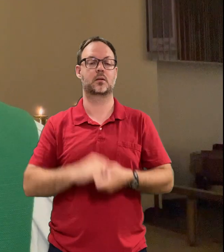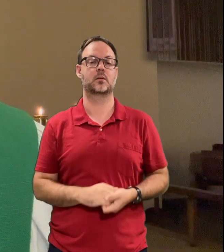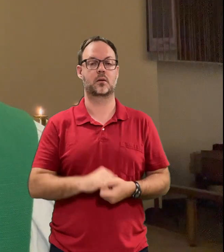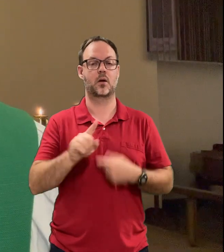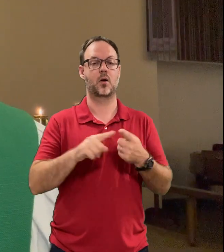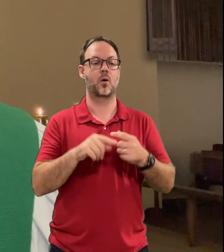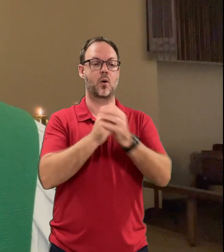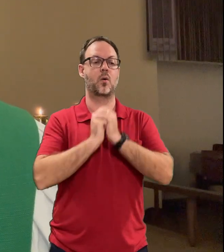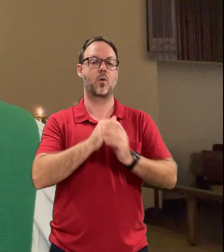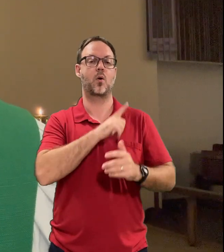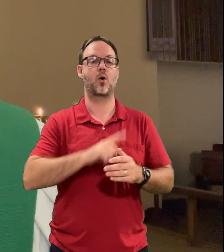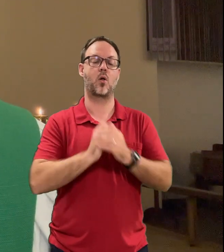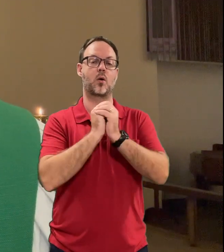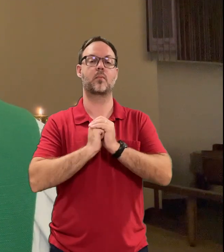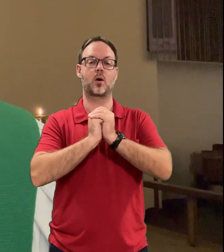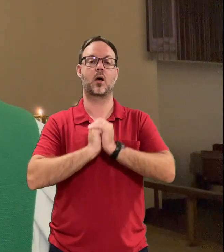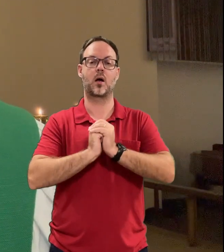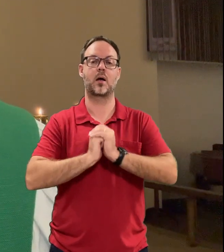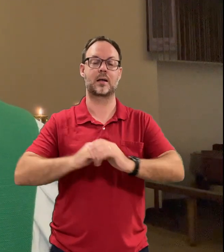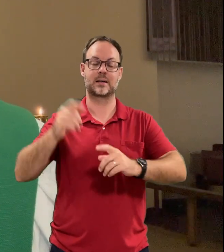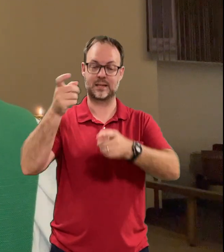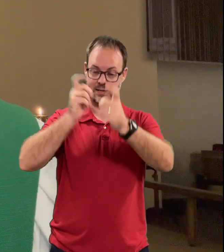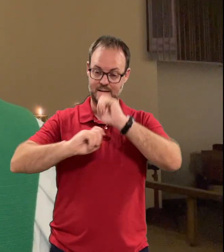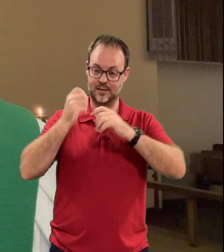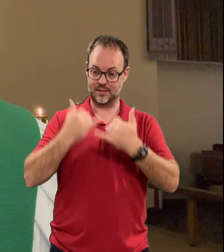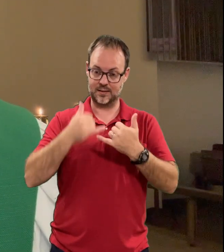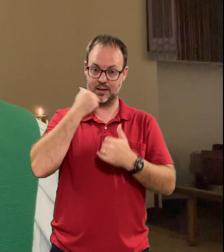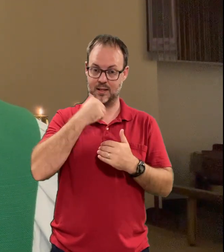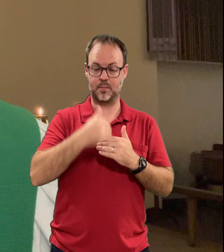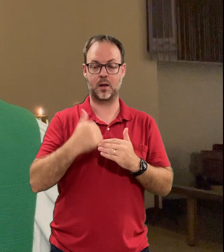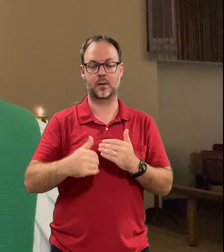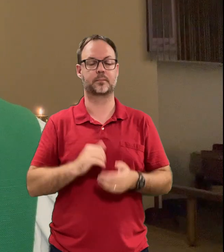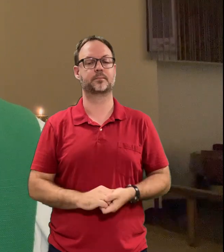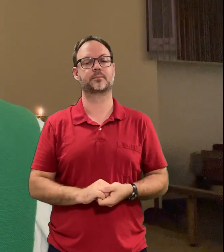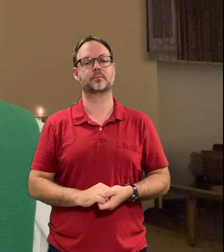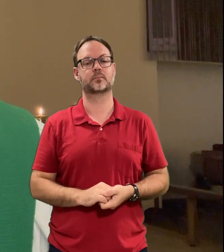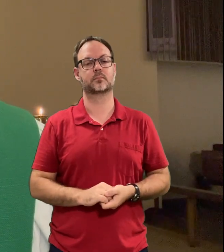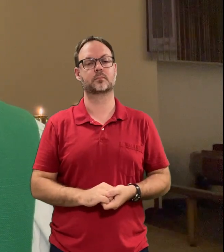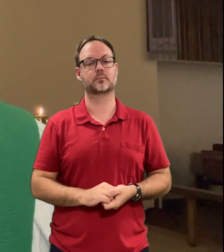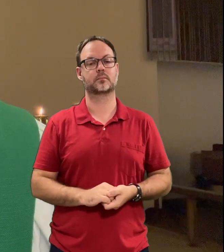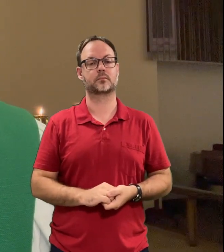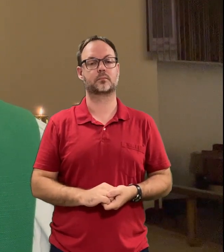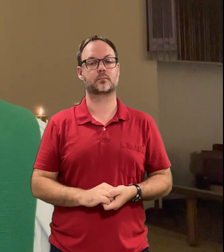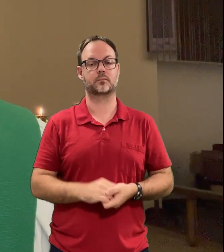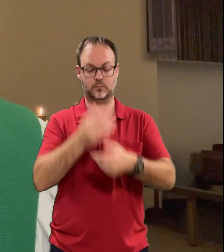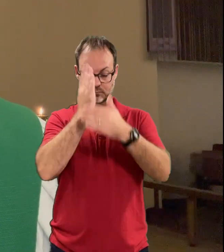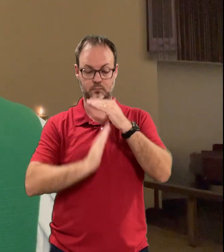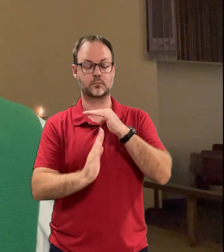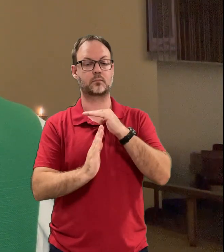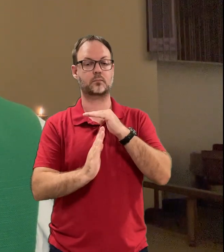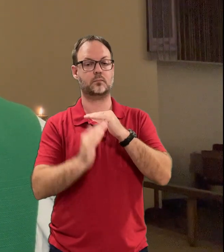confess when we pray in the Lord's Prayer, "Give us this day our daily bread." It's